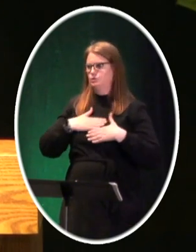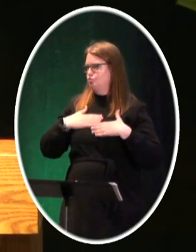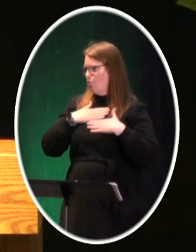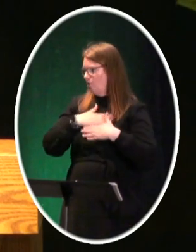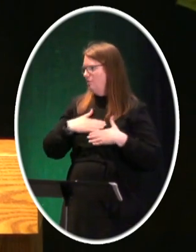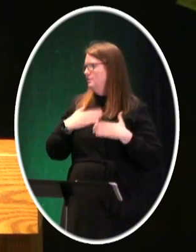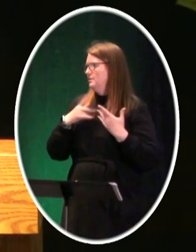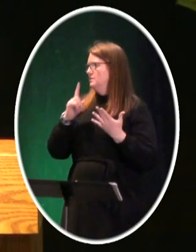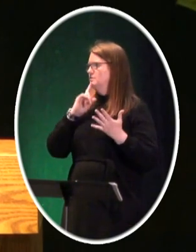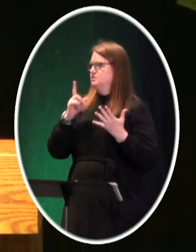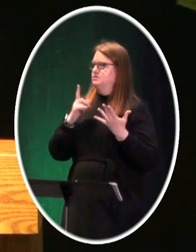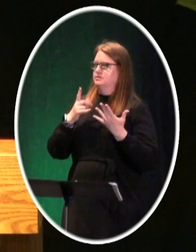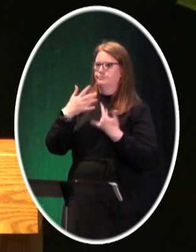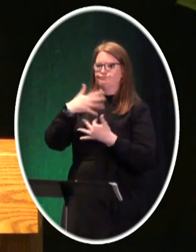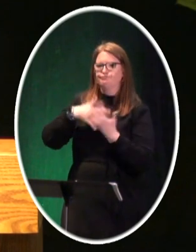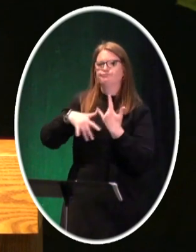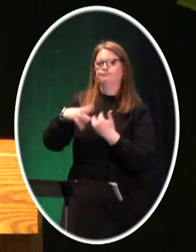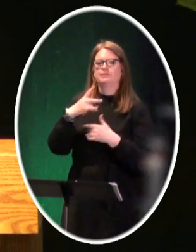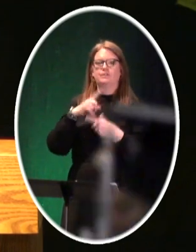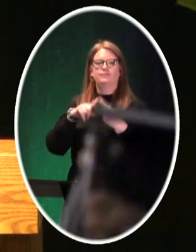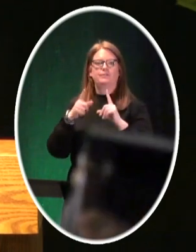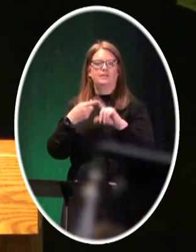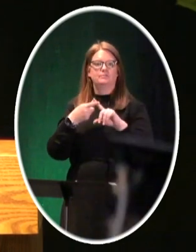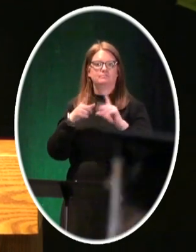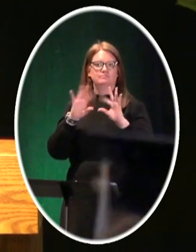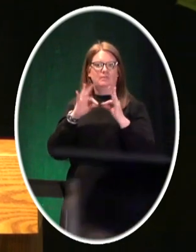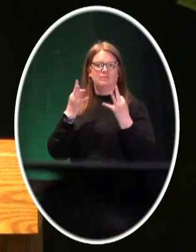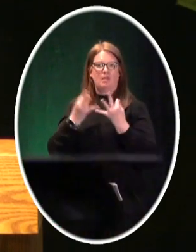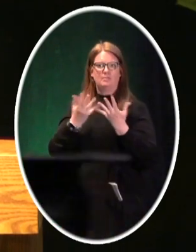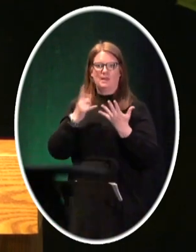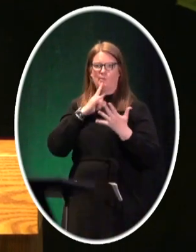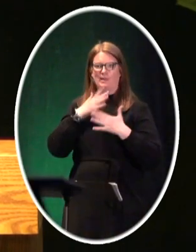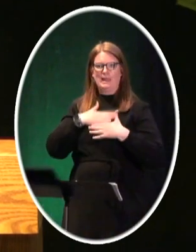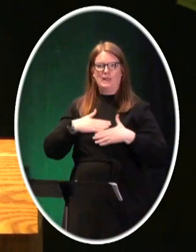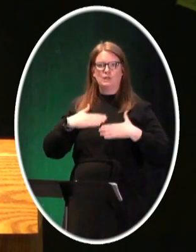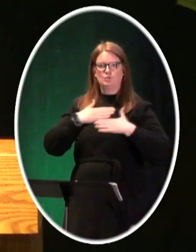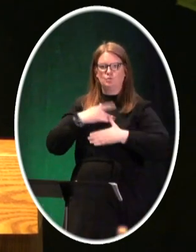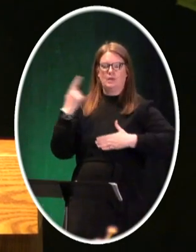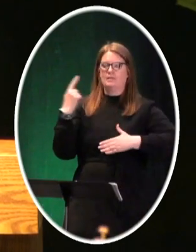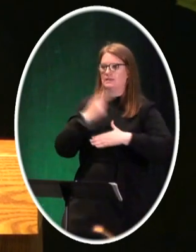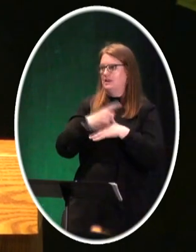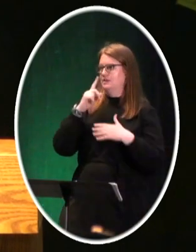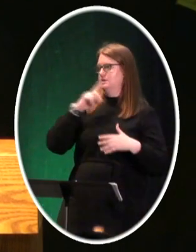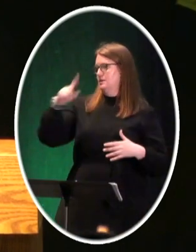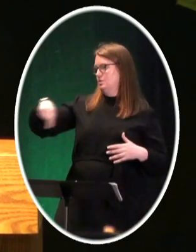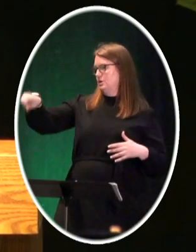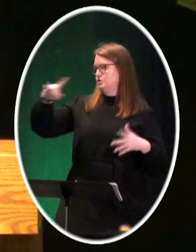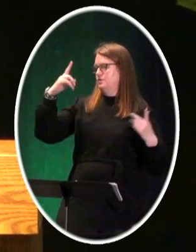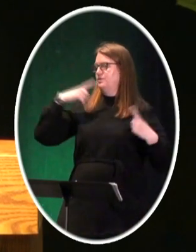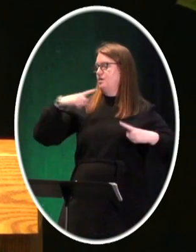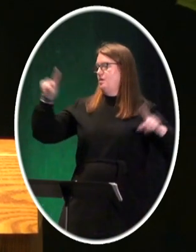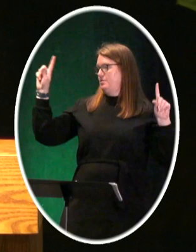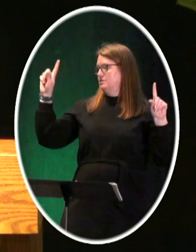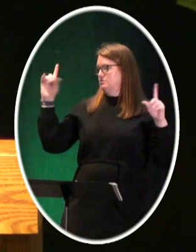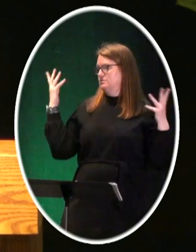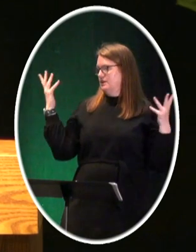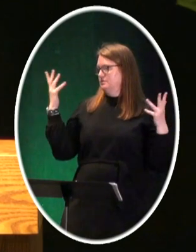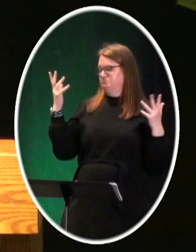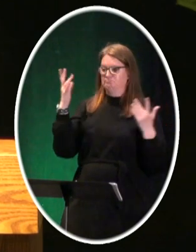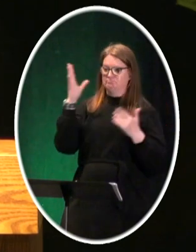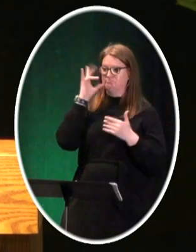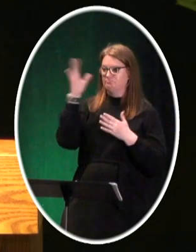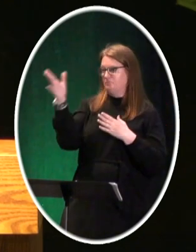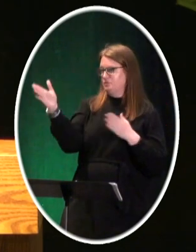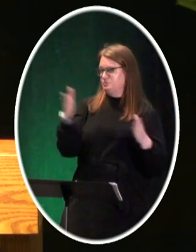spend time with family and friends and just enjoy the day, what you have accomplished and where you want to go from here.